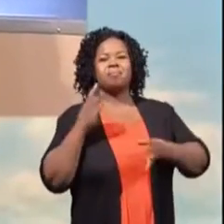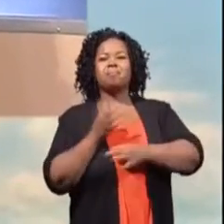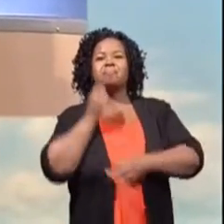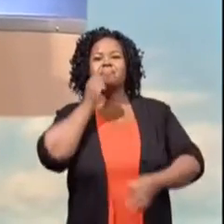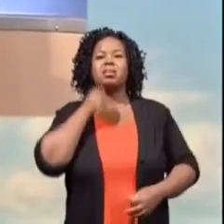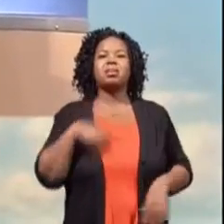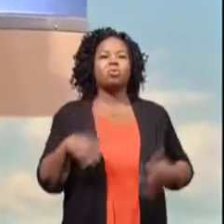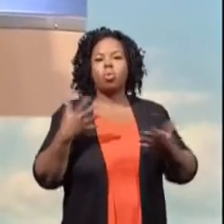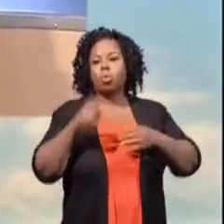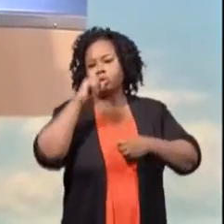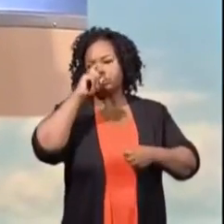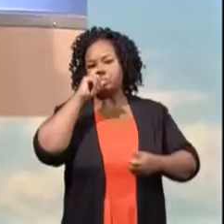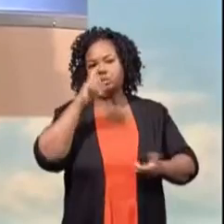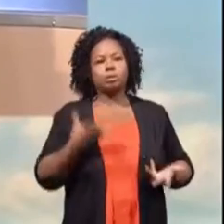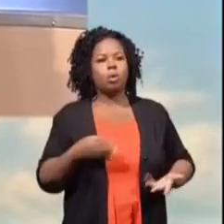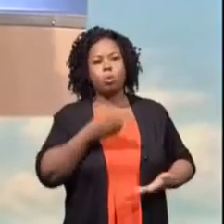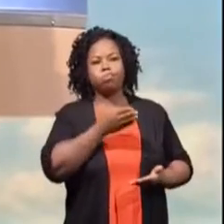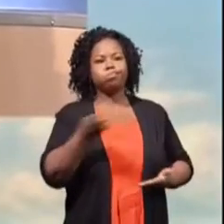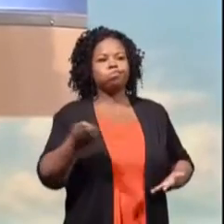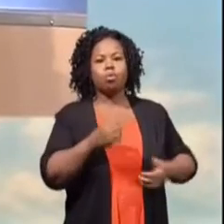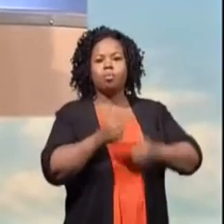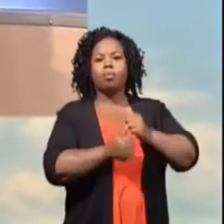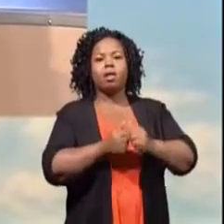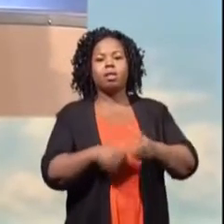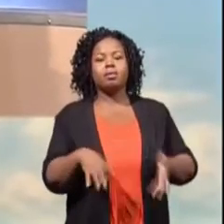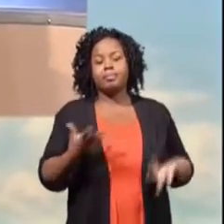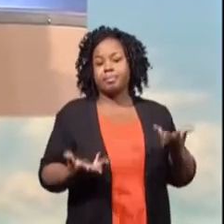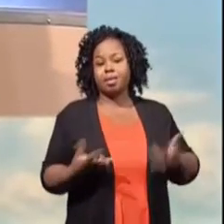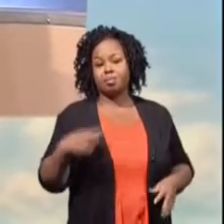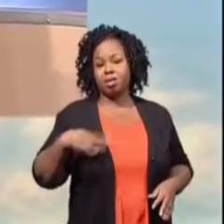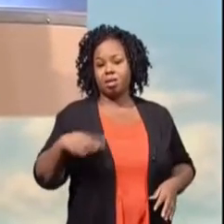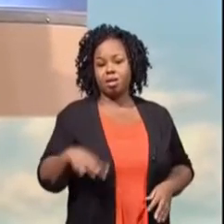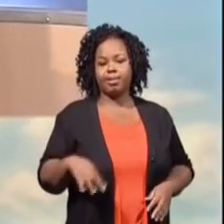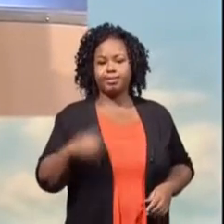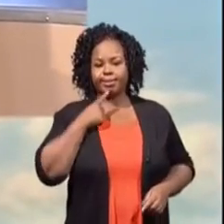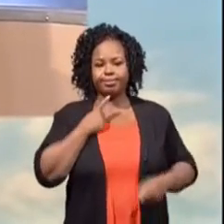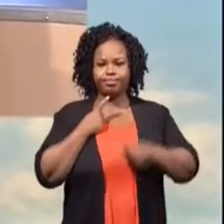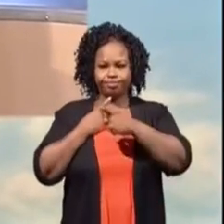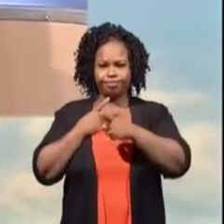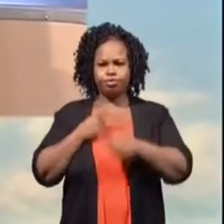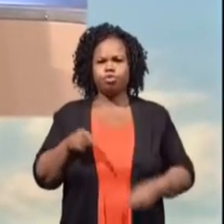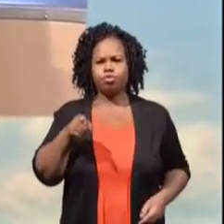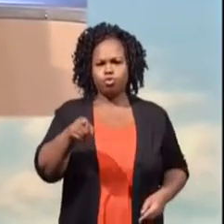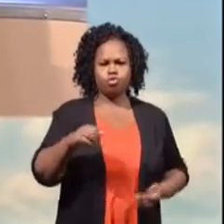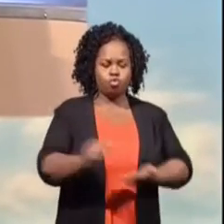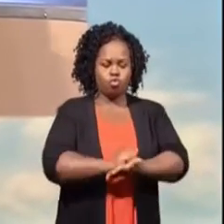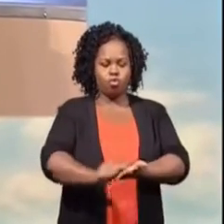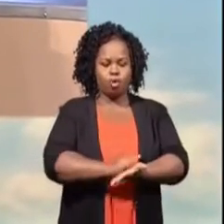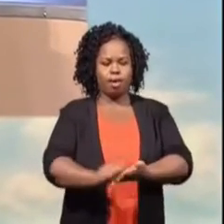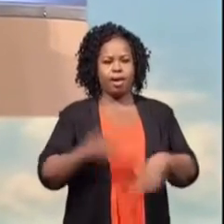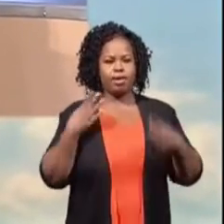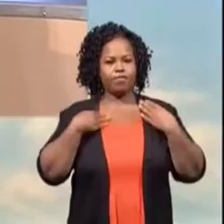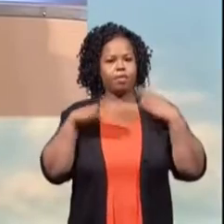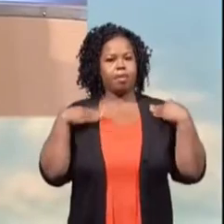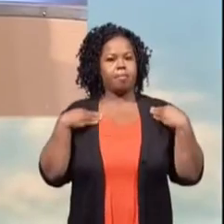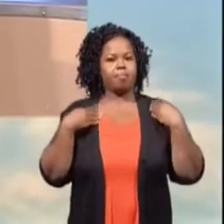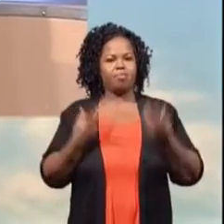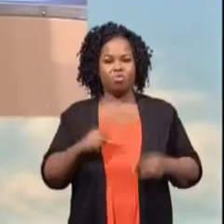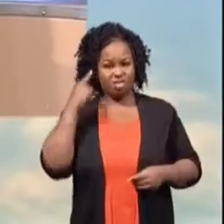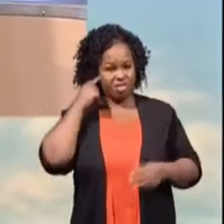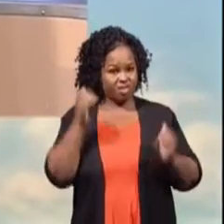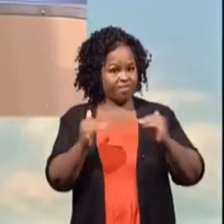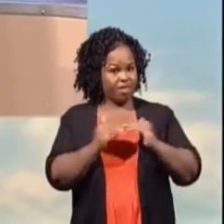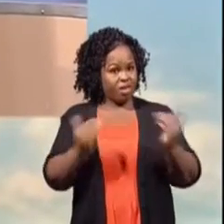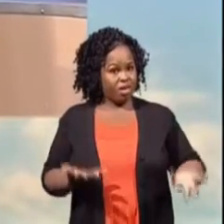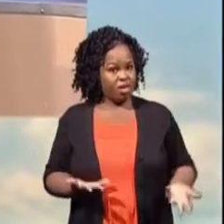mhlawumbi ngoobhuti noosisi apha endlini or mhlawumbi umntana nentombazana kuthiwa wena nguwe uzawuayina ii-shirt zoobhuti bakho is it fair